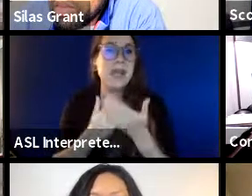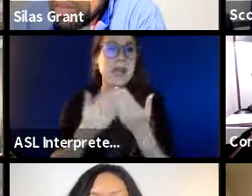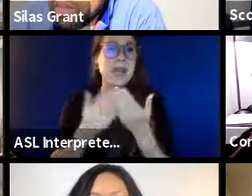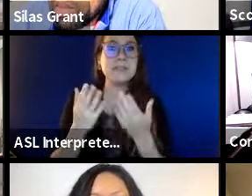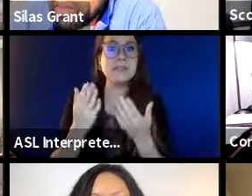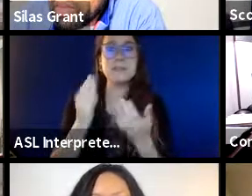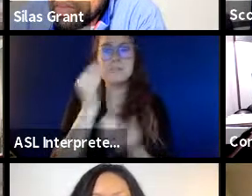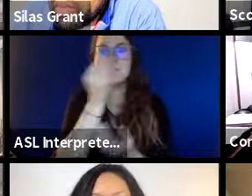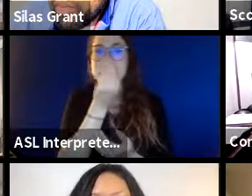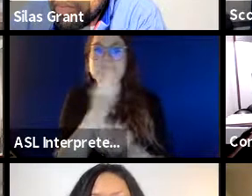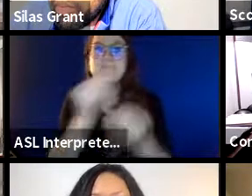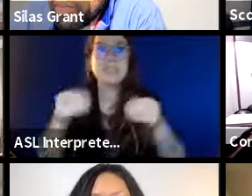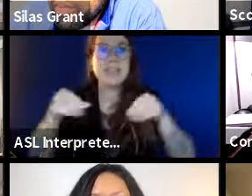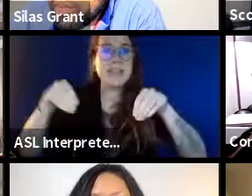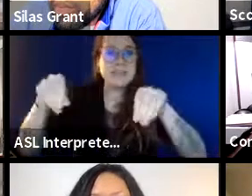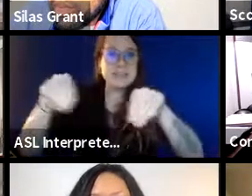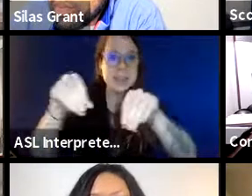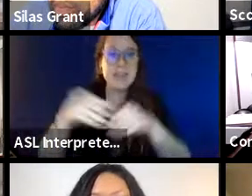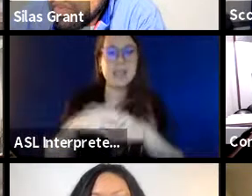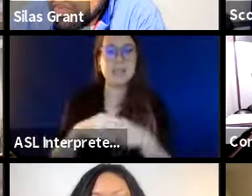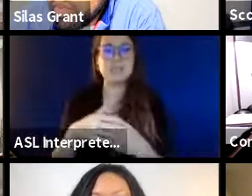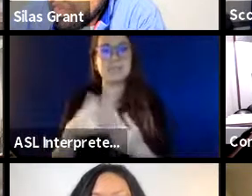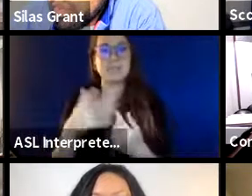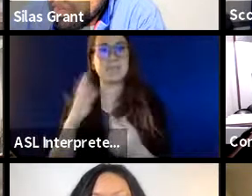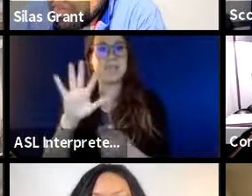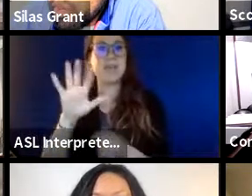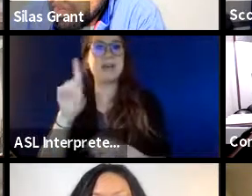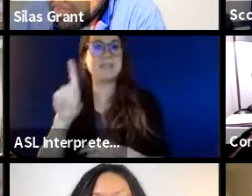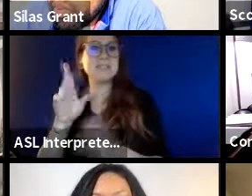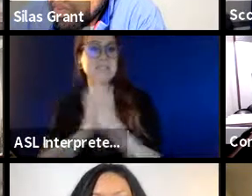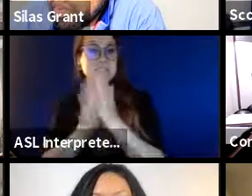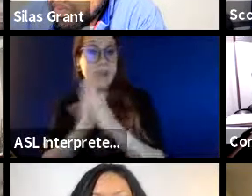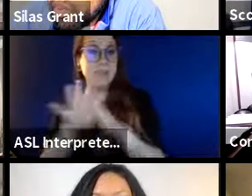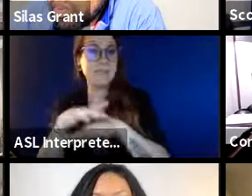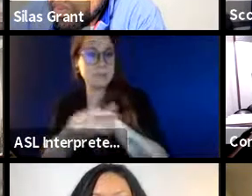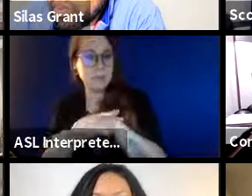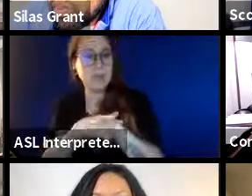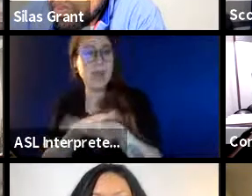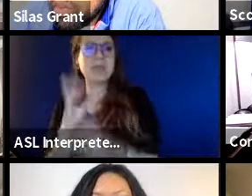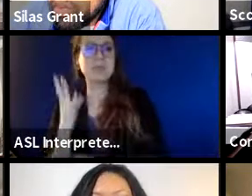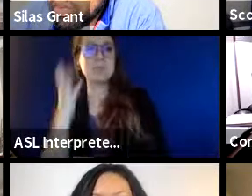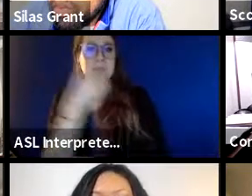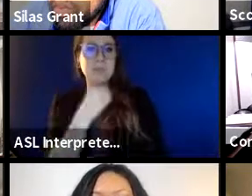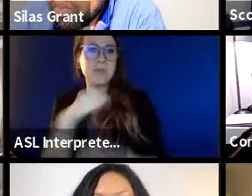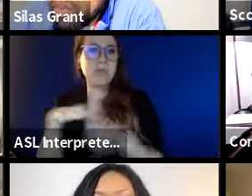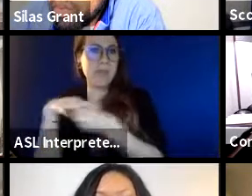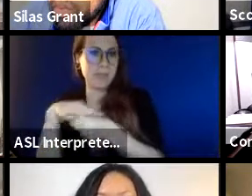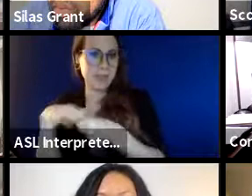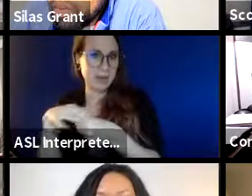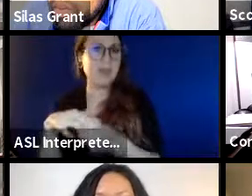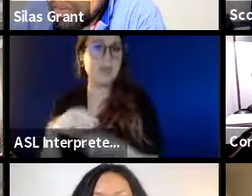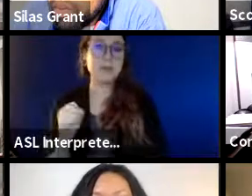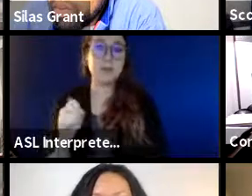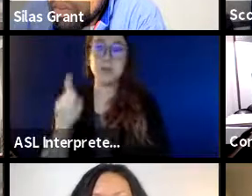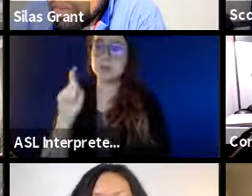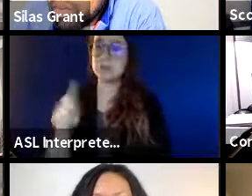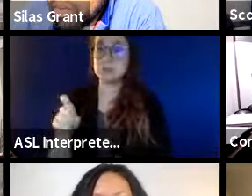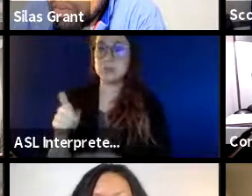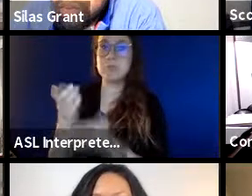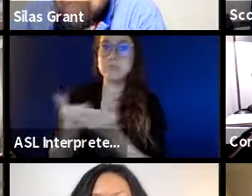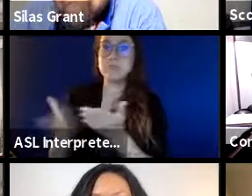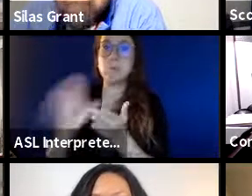in 5D to help slow down traffic and beautify the neighborhood. So those should be on your desk, and we'll be